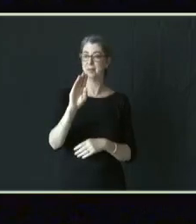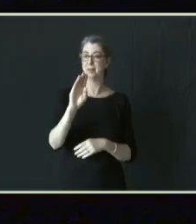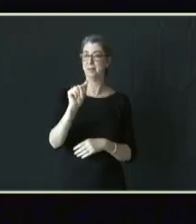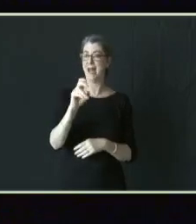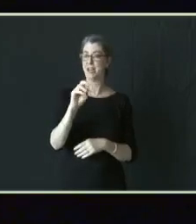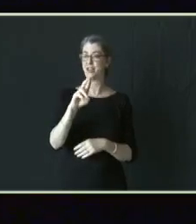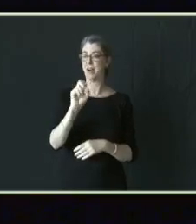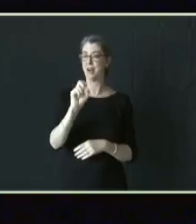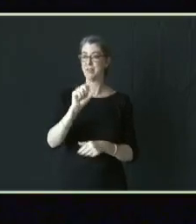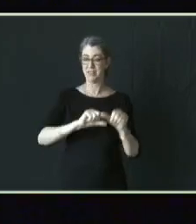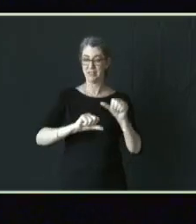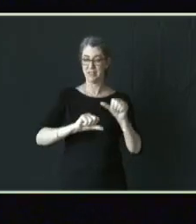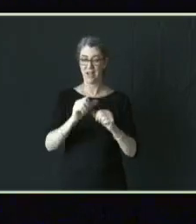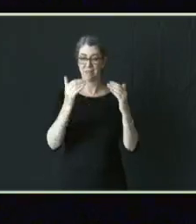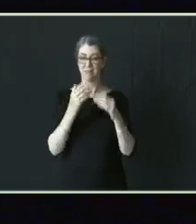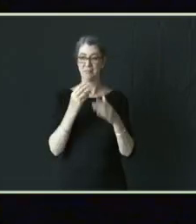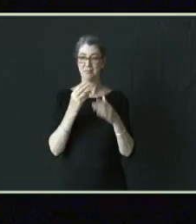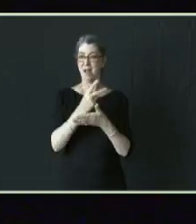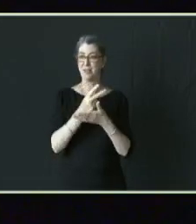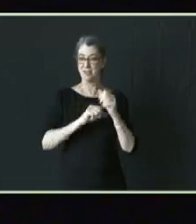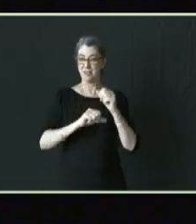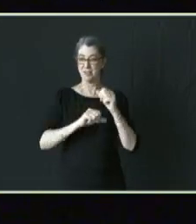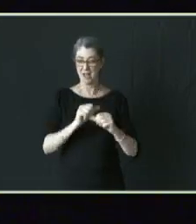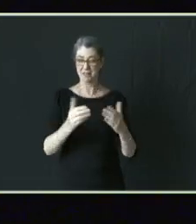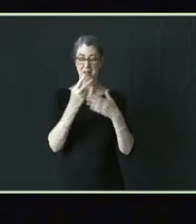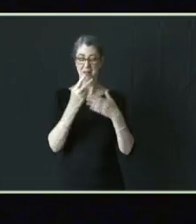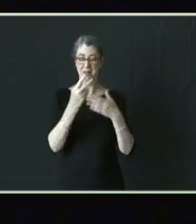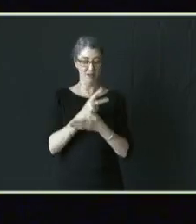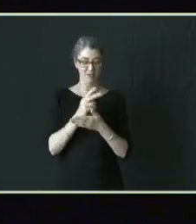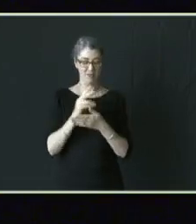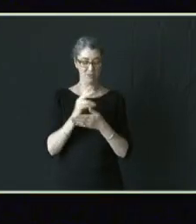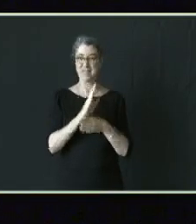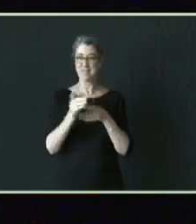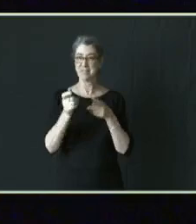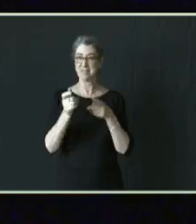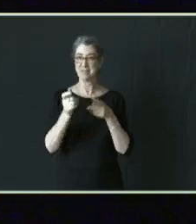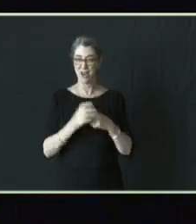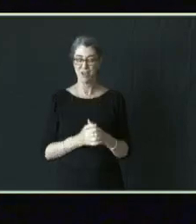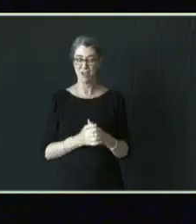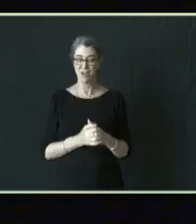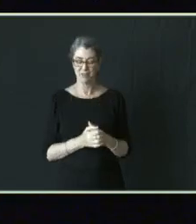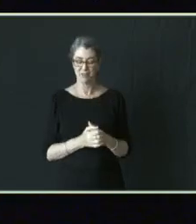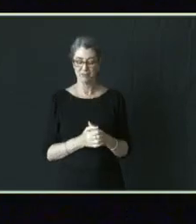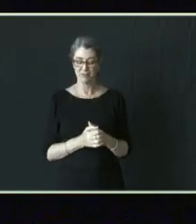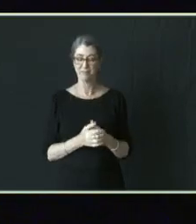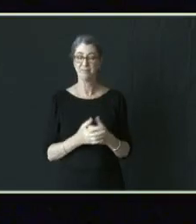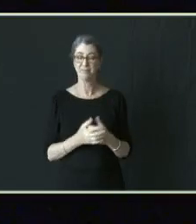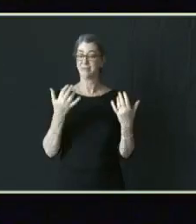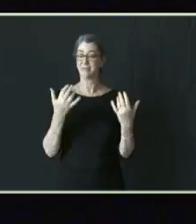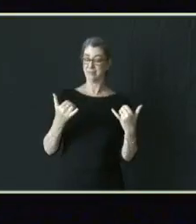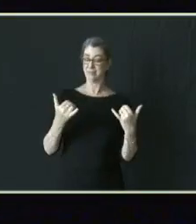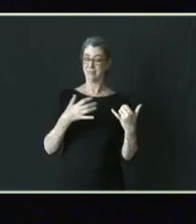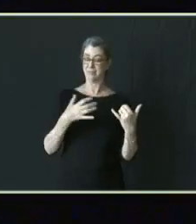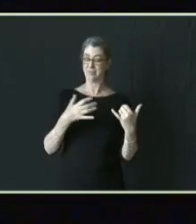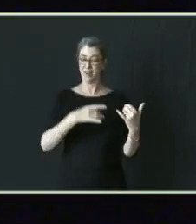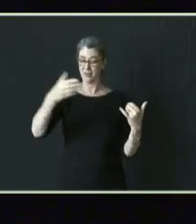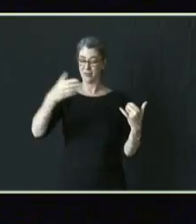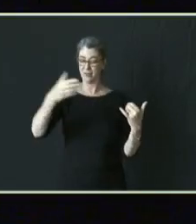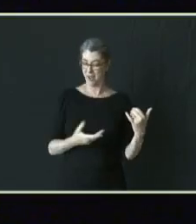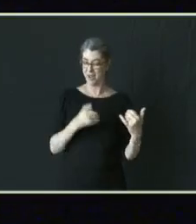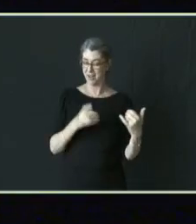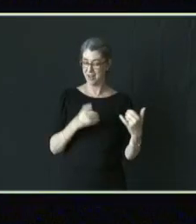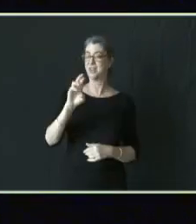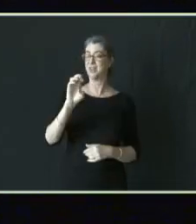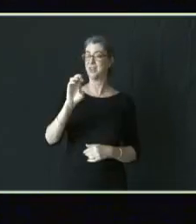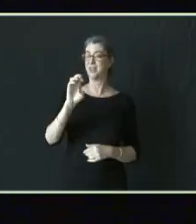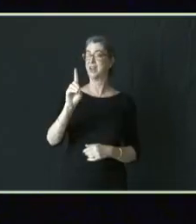Science, Master of Science, Master's of Business Administration. At this time, I would like to invite